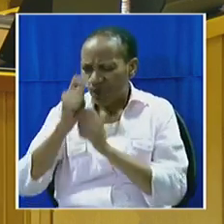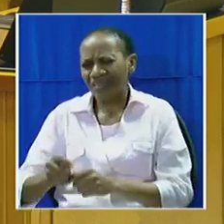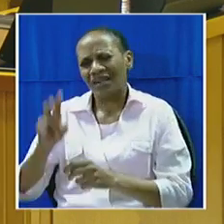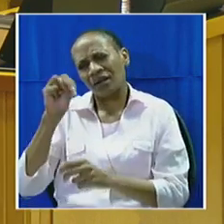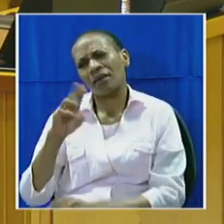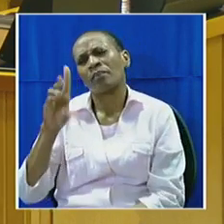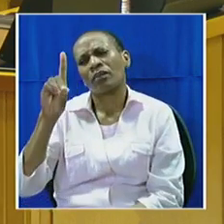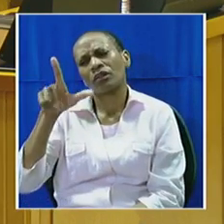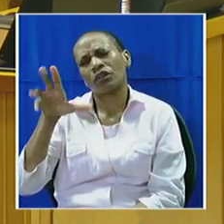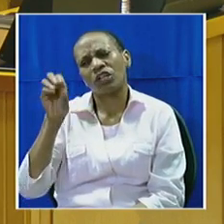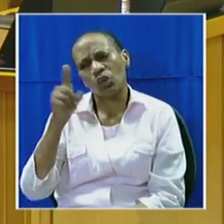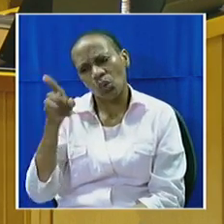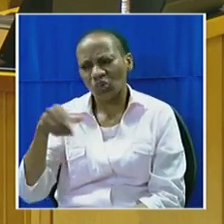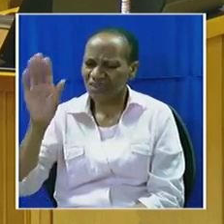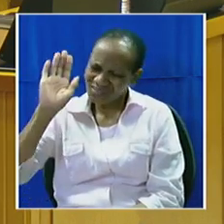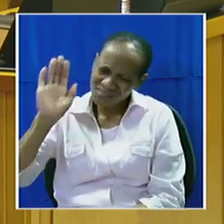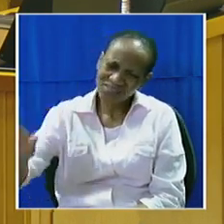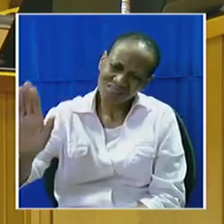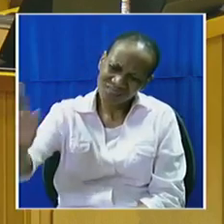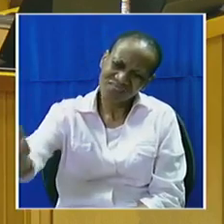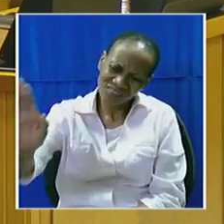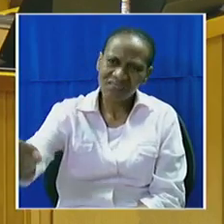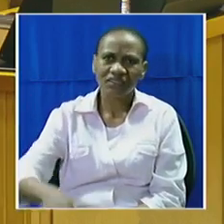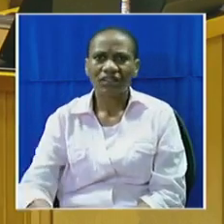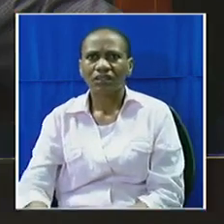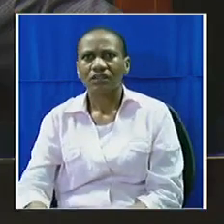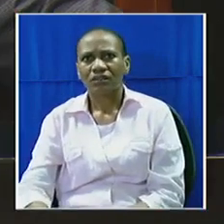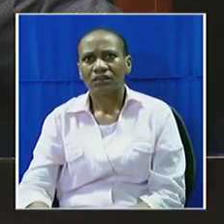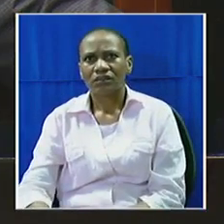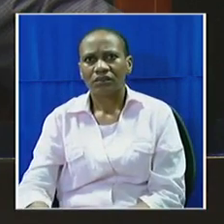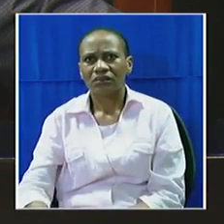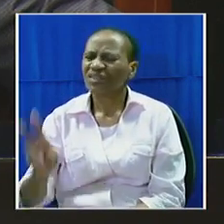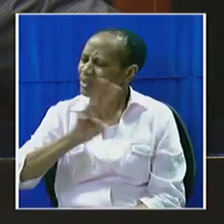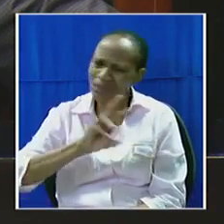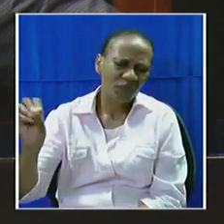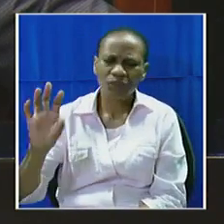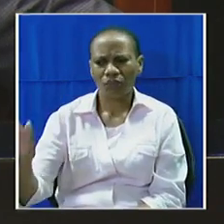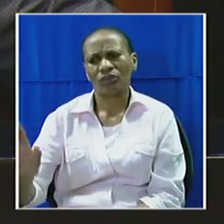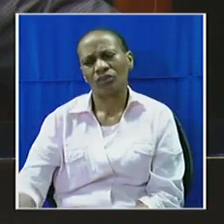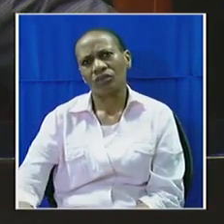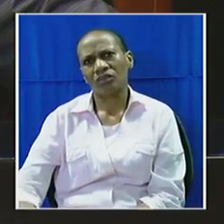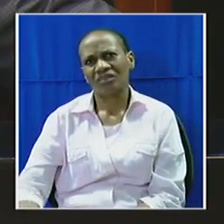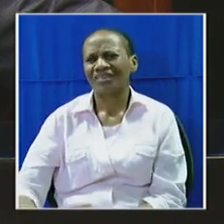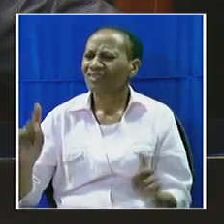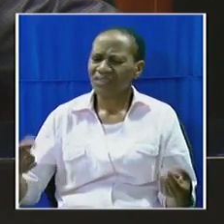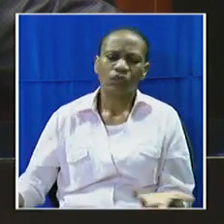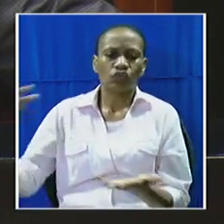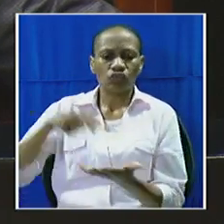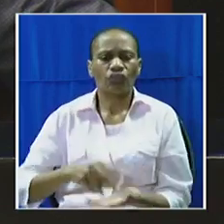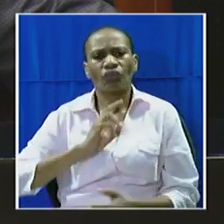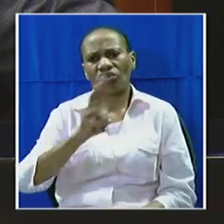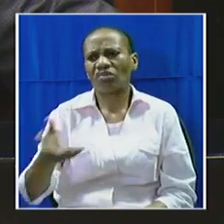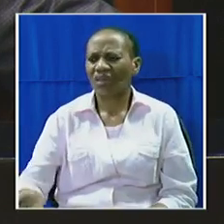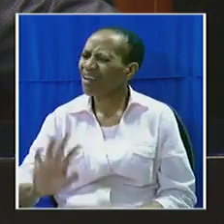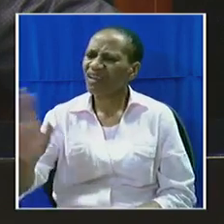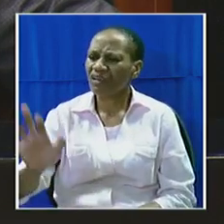Comrade Hope is hopeless. Honorable Dozie, no. You can't just stand up and say